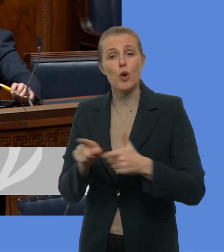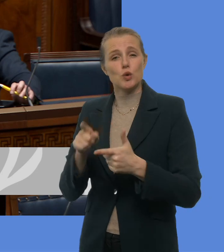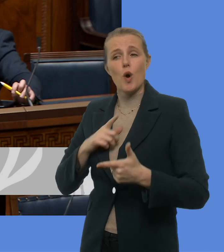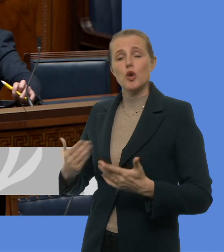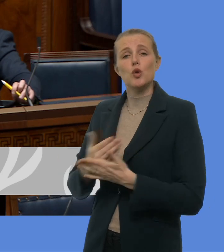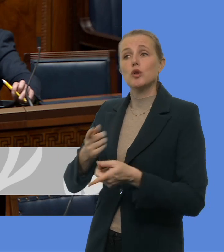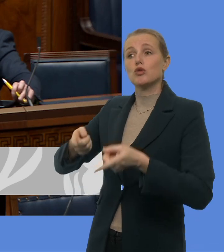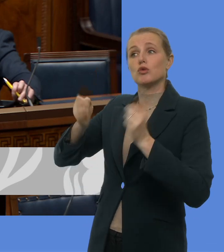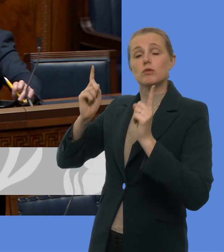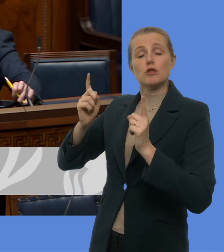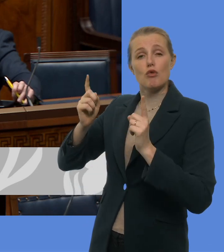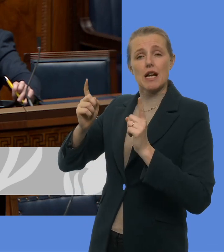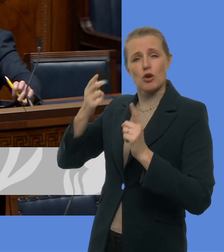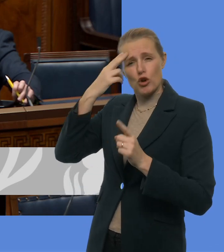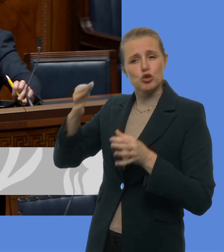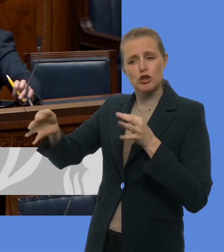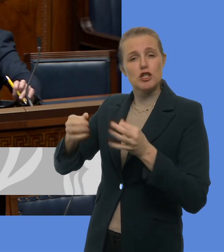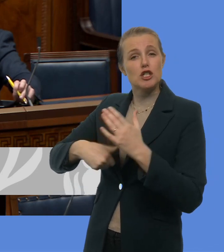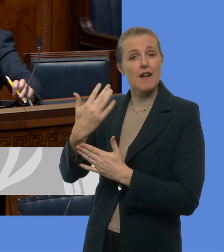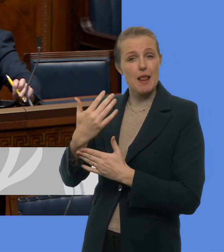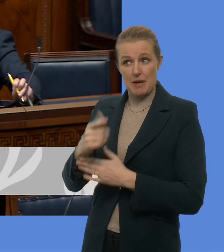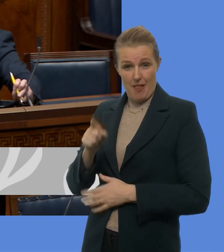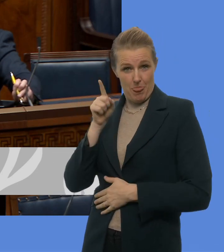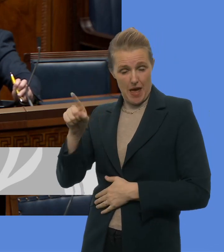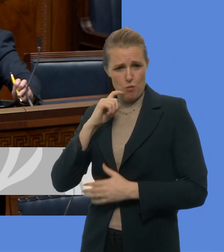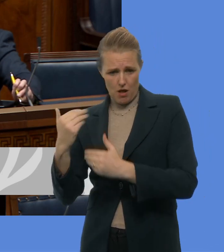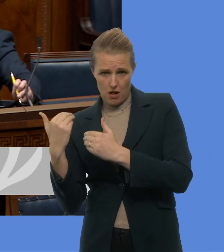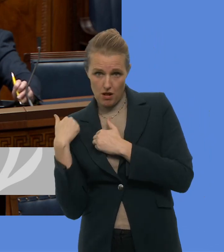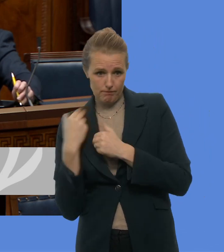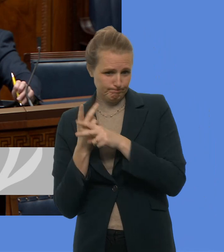Trust, with a role to carry out the role of senior responsible